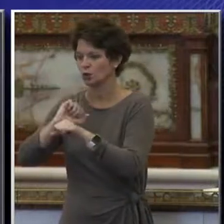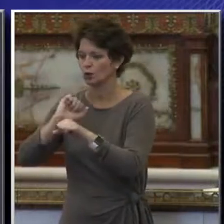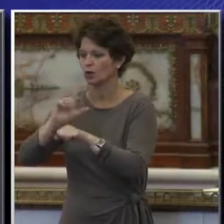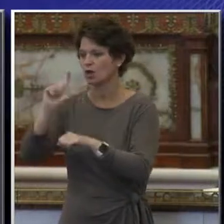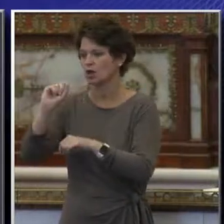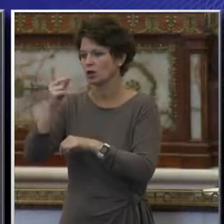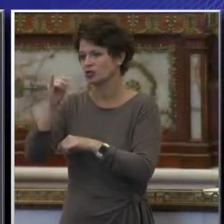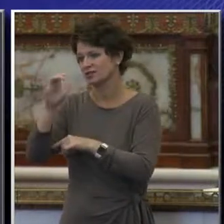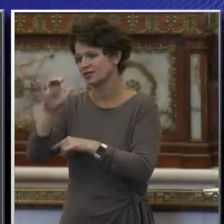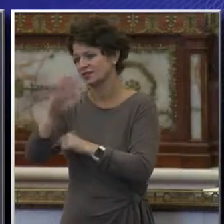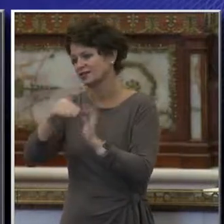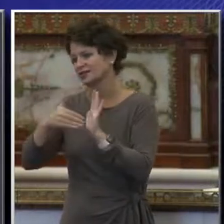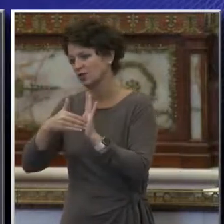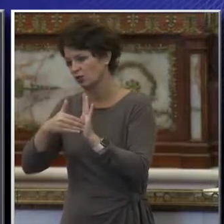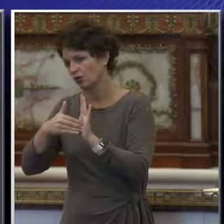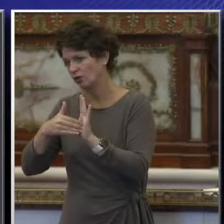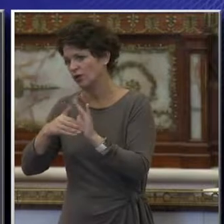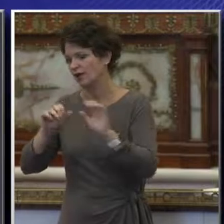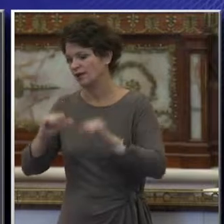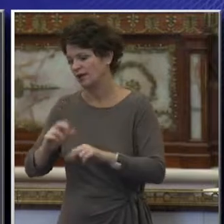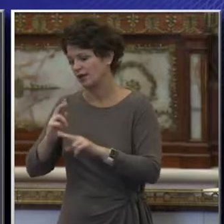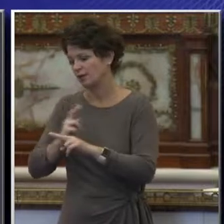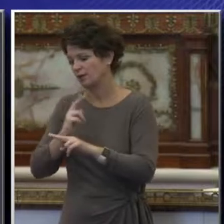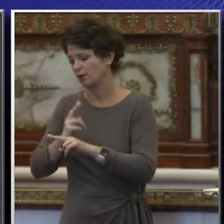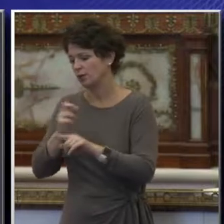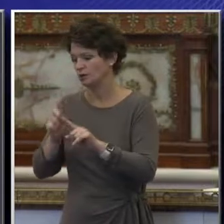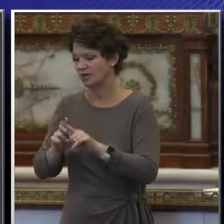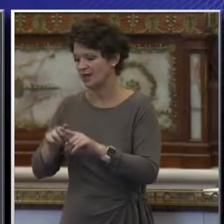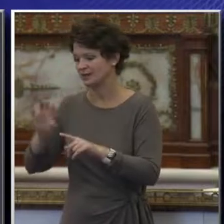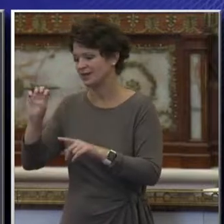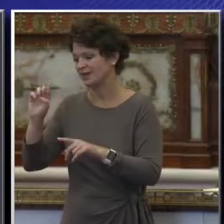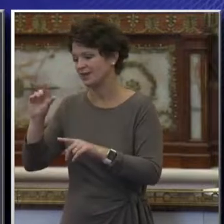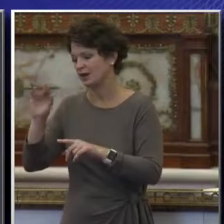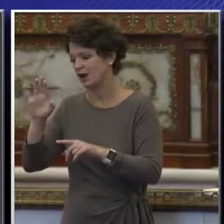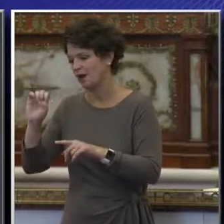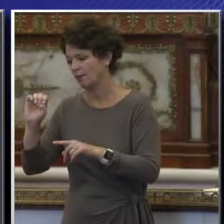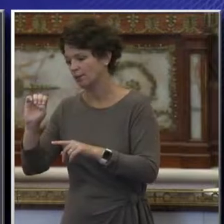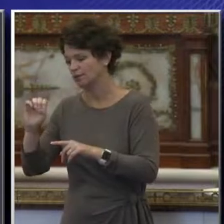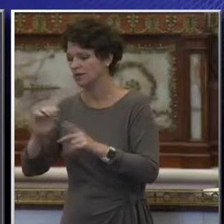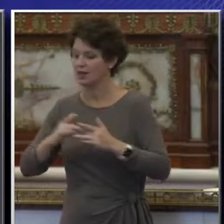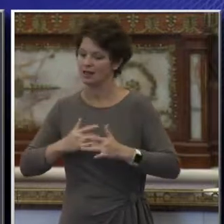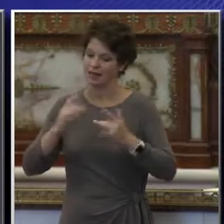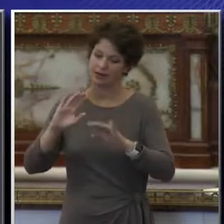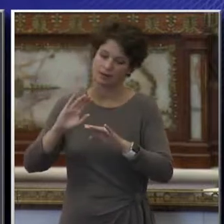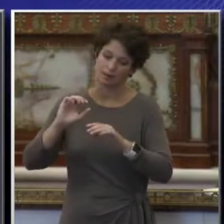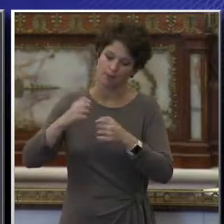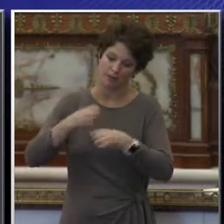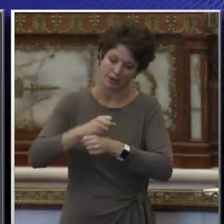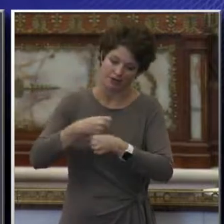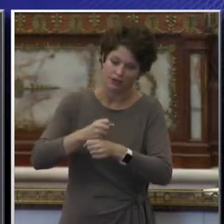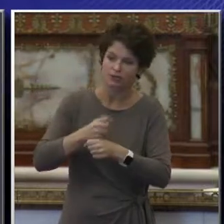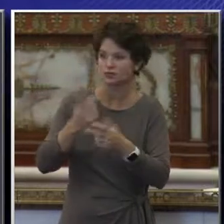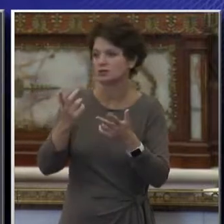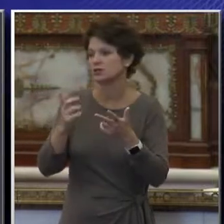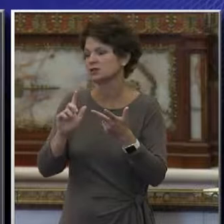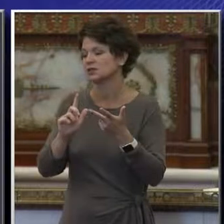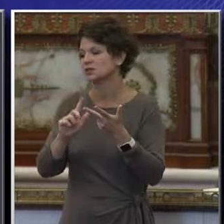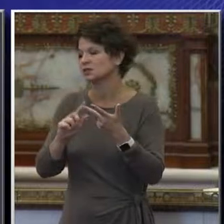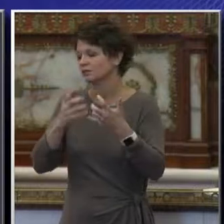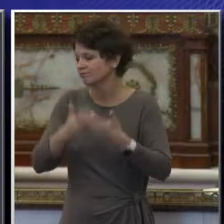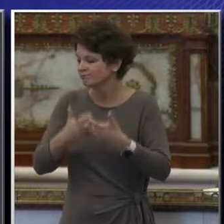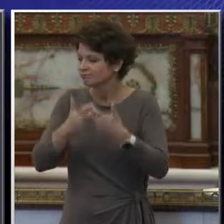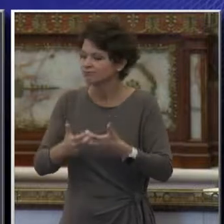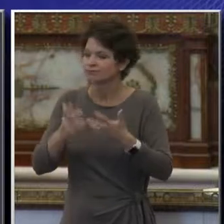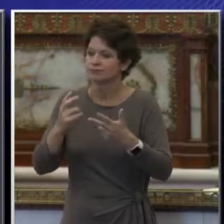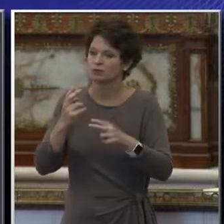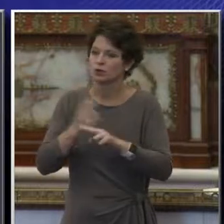logistics centers that can be utilized as either e-commerce facilities, light manufacturing. They could be,